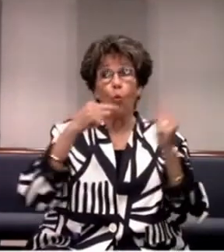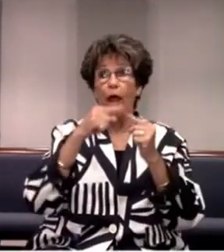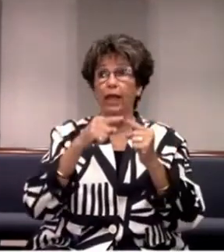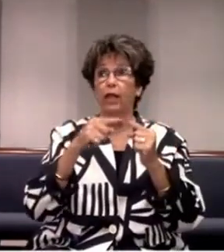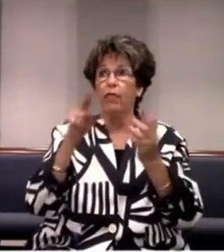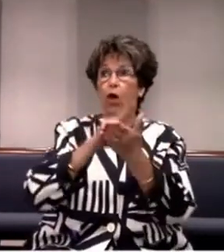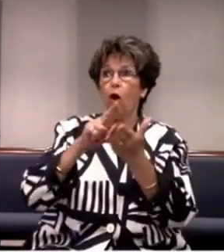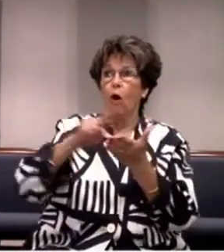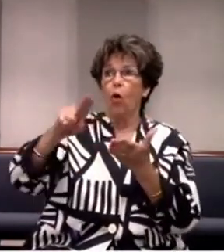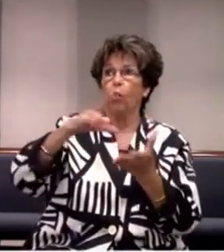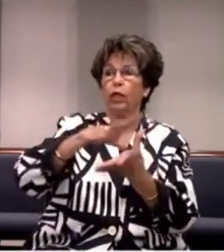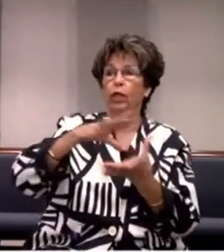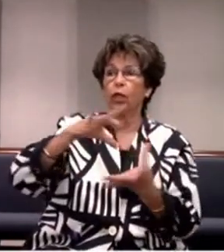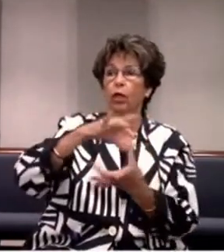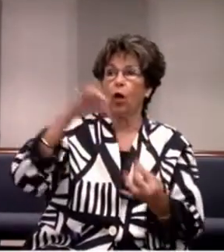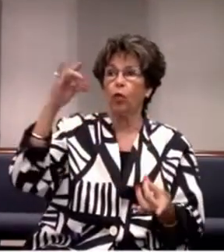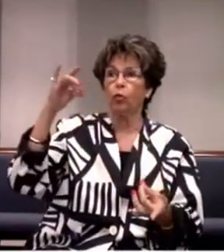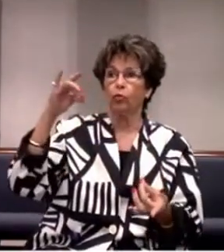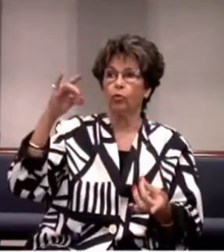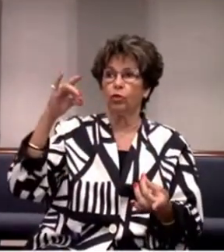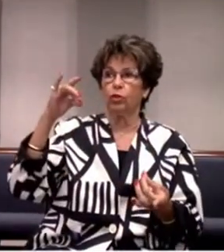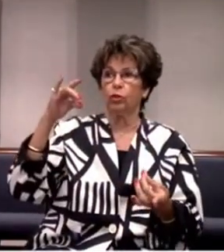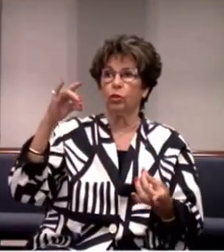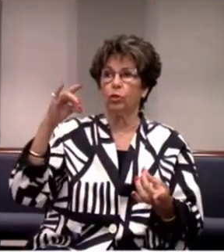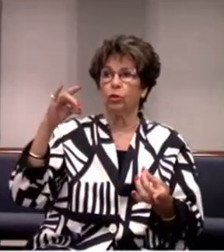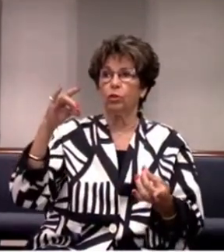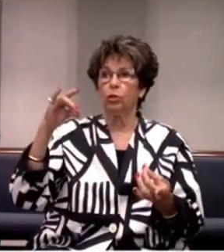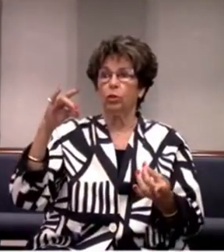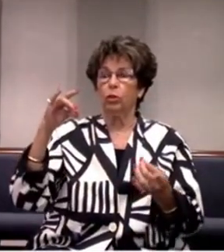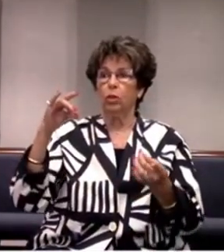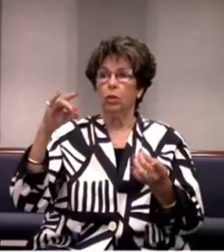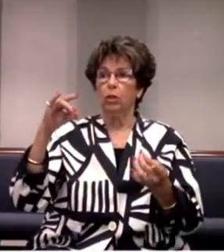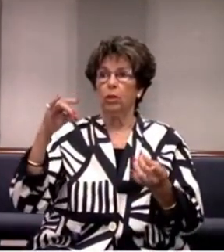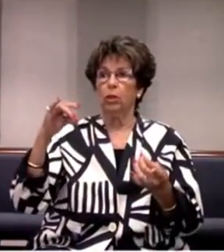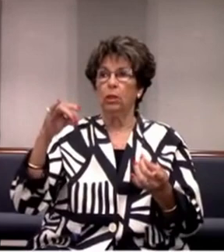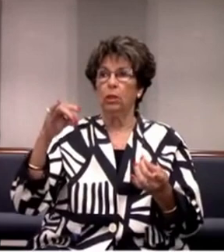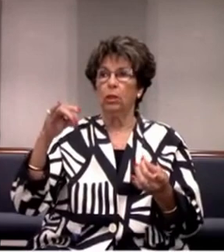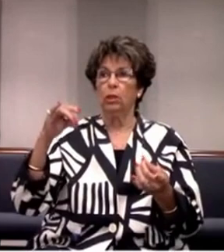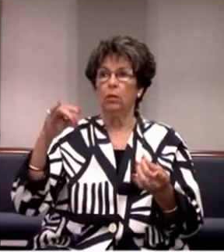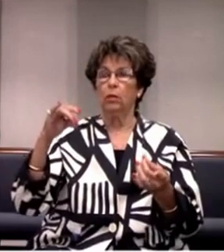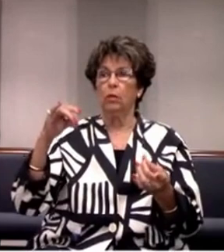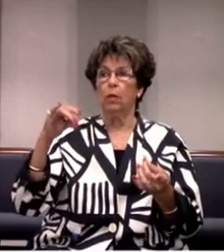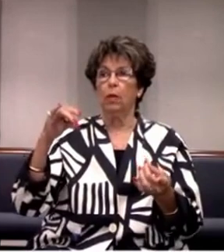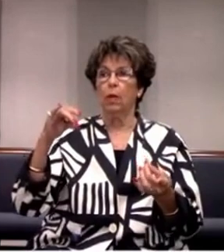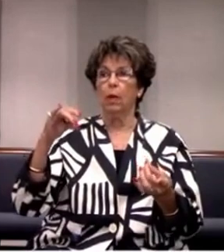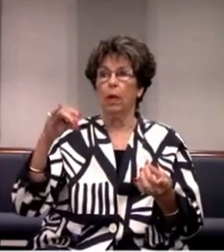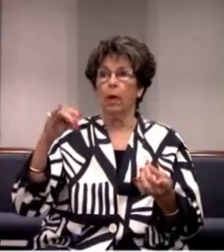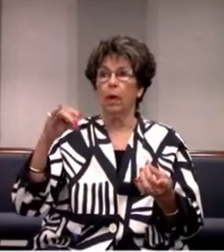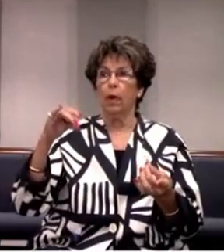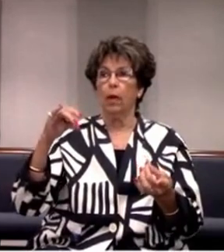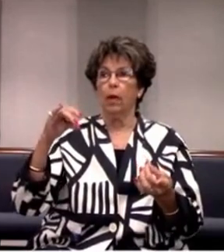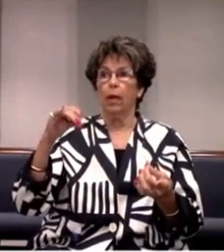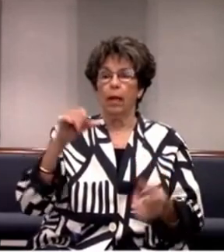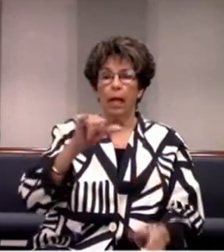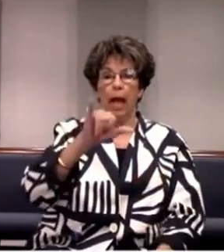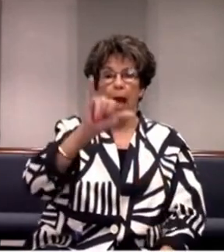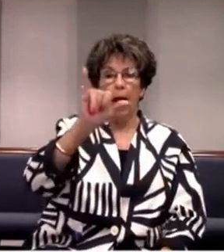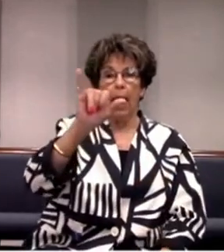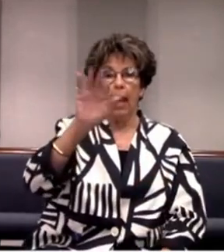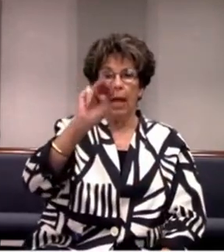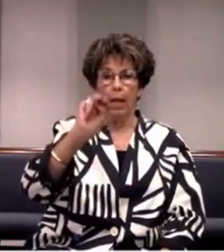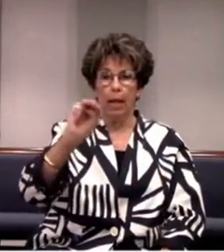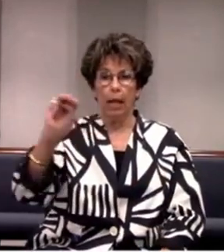the Holy Ghost immerses you into the body of